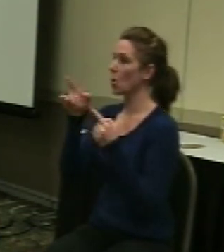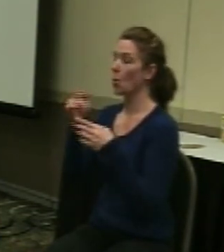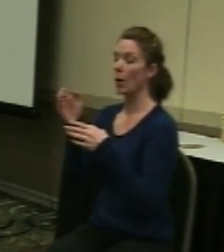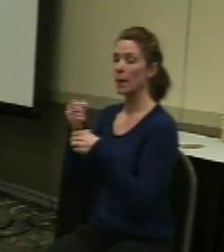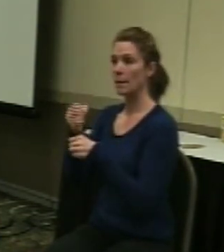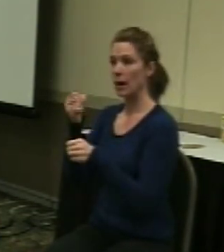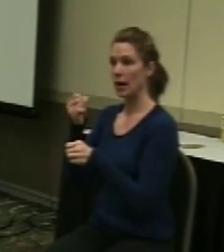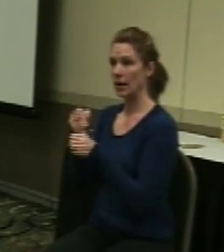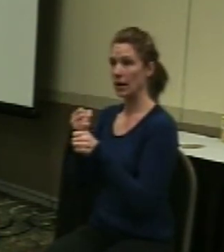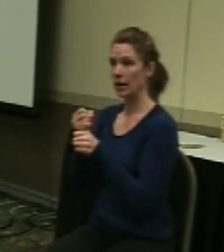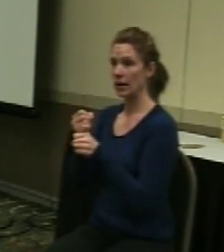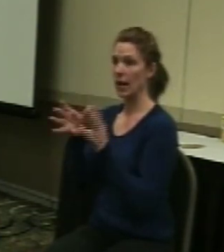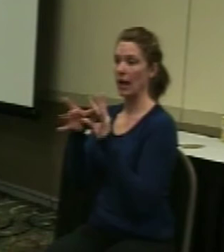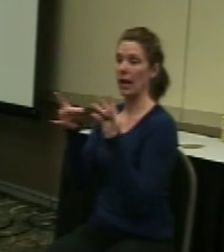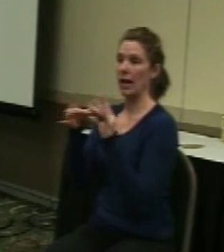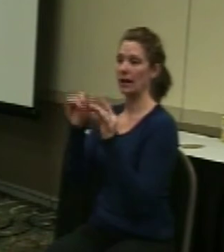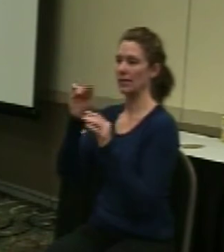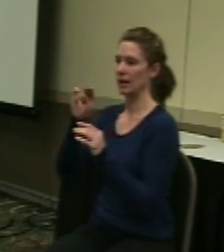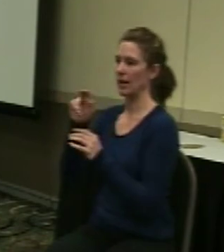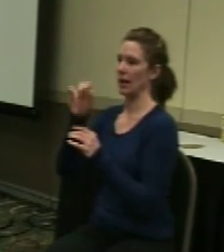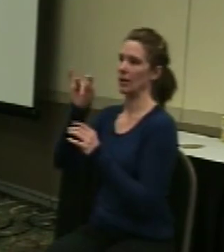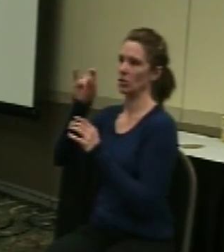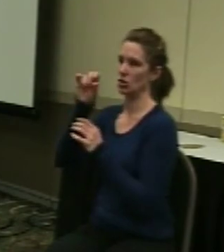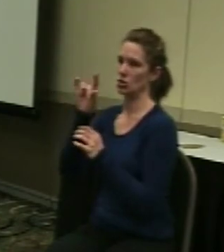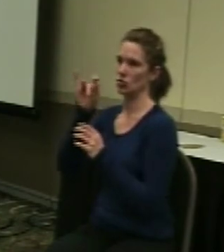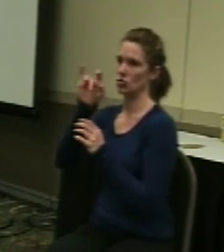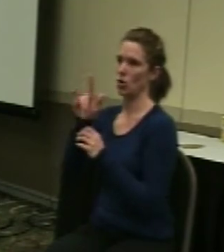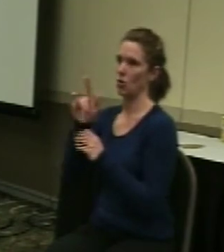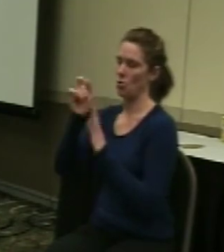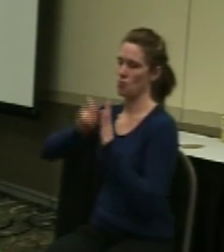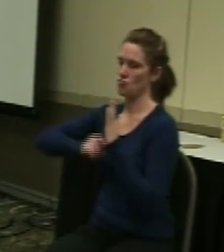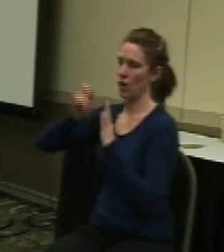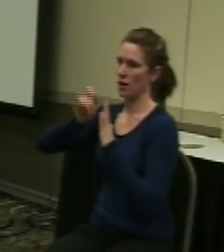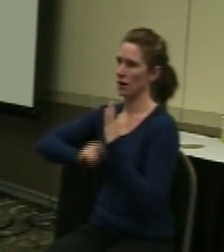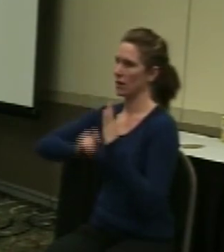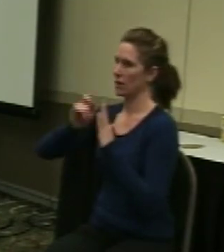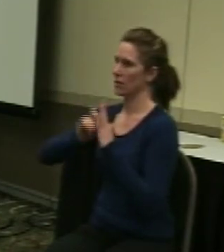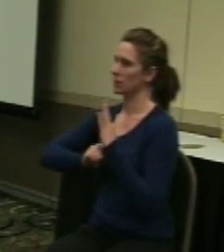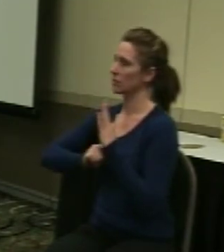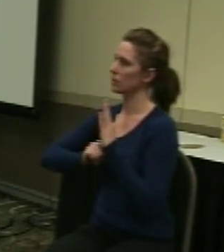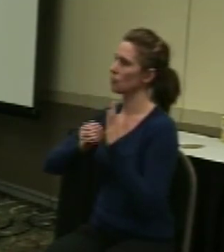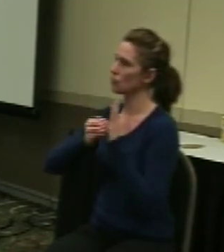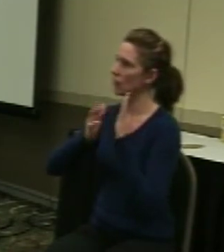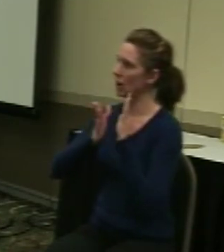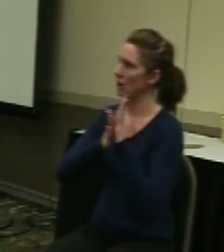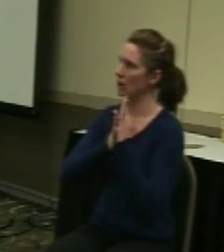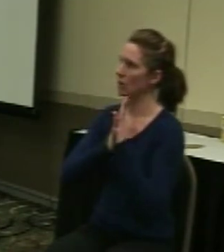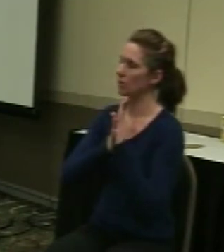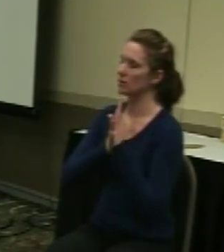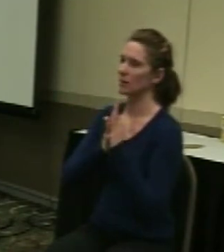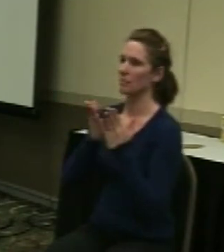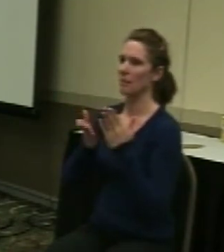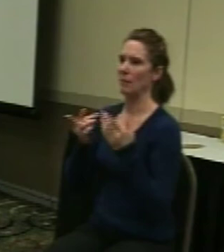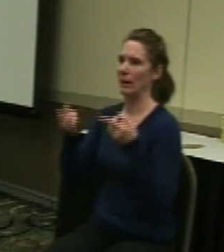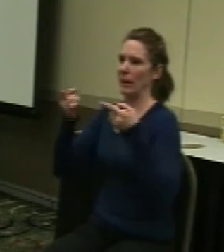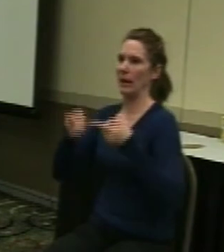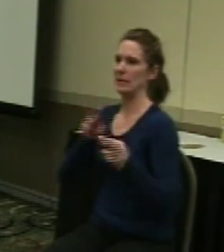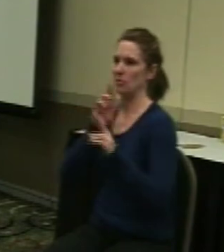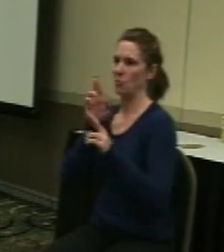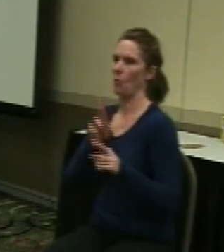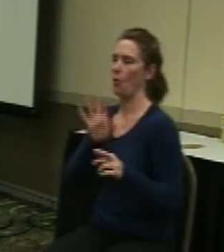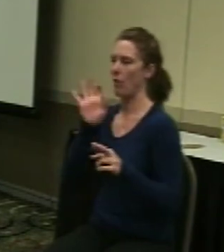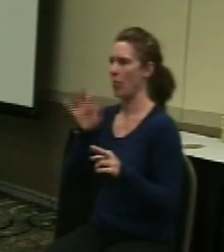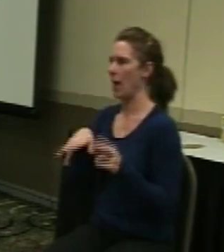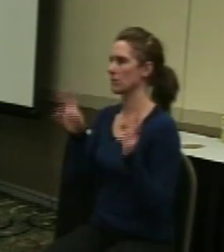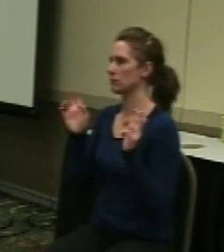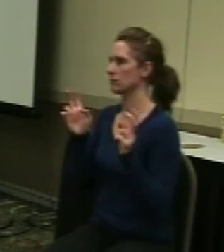making an anecdotal record, which is like, maybe everybody thinks in here as an anecdotal record as an incident report. Didn't you all, you know,